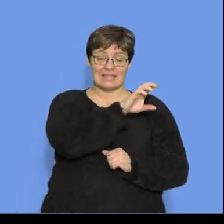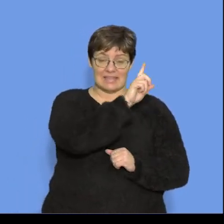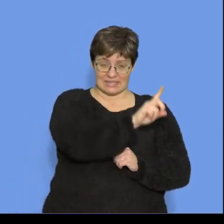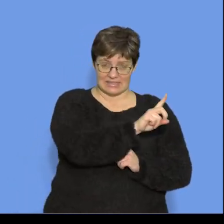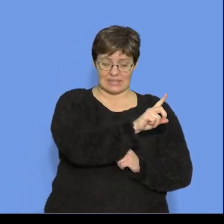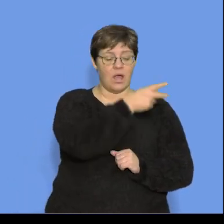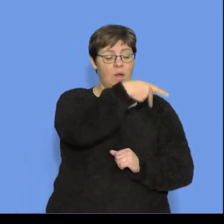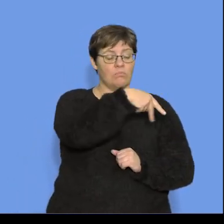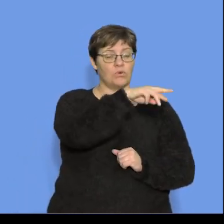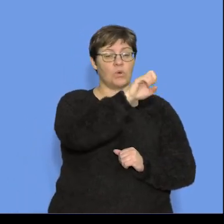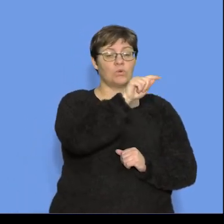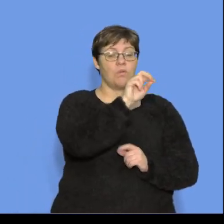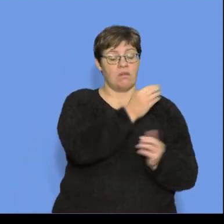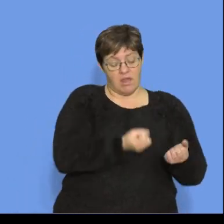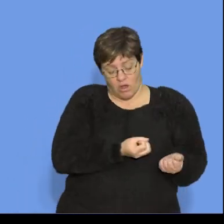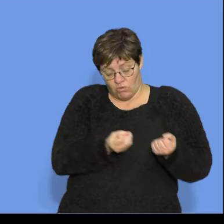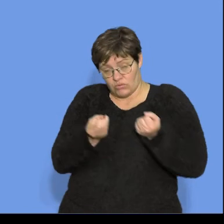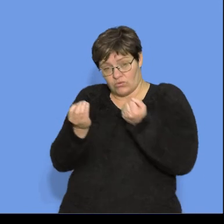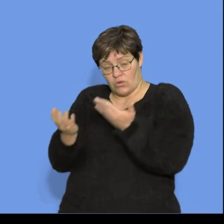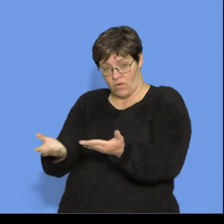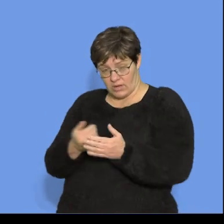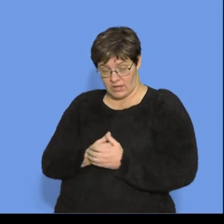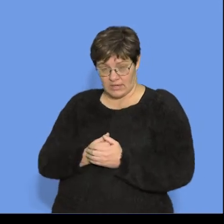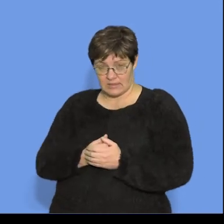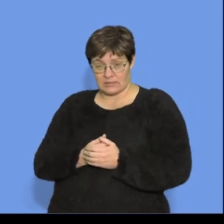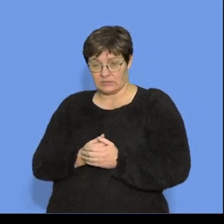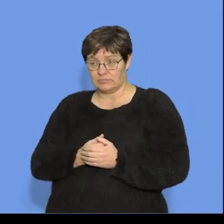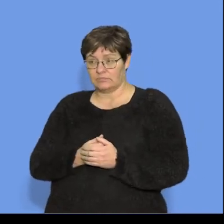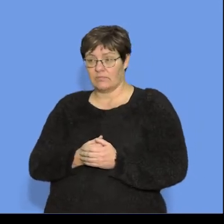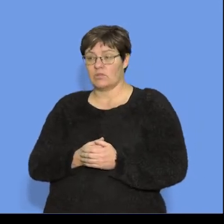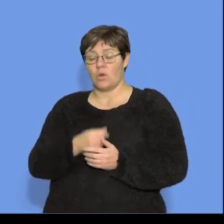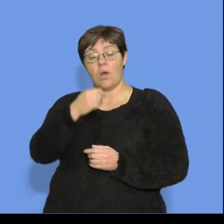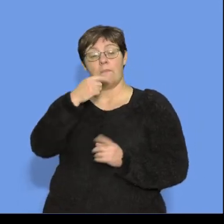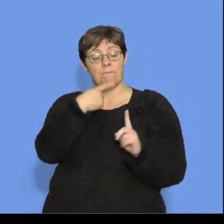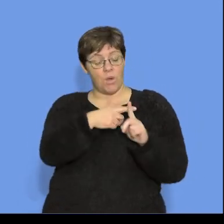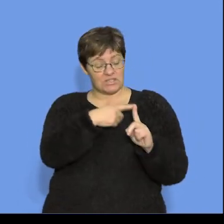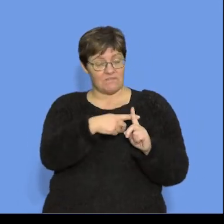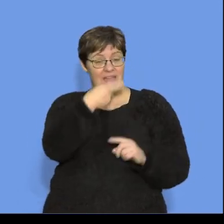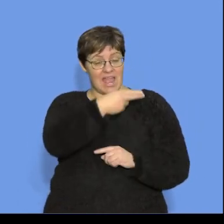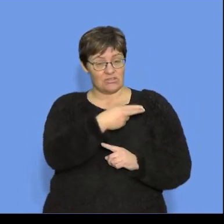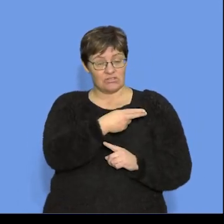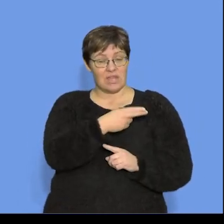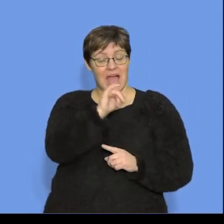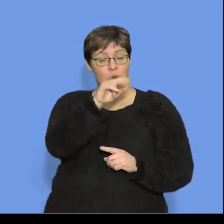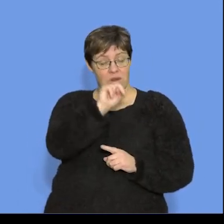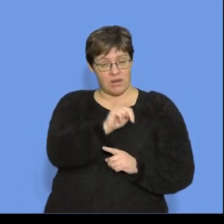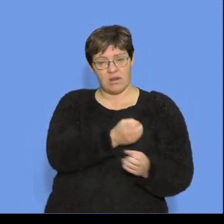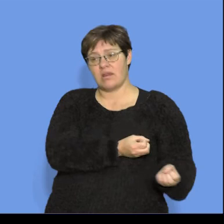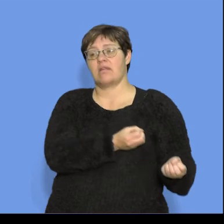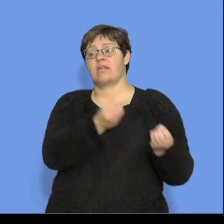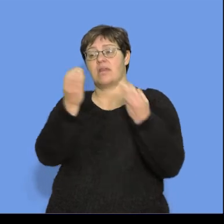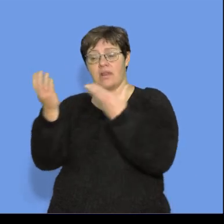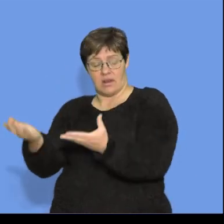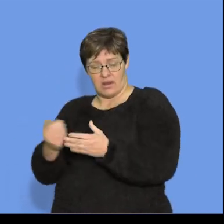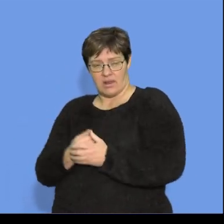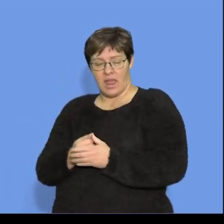a proton donor. There's a transfer of hydrogen ions. Those hydrogen ions, just the protons,